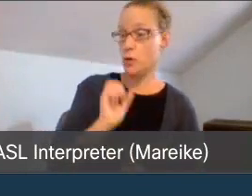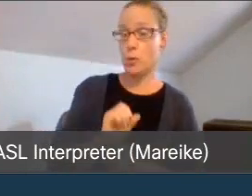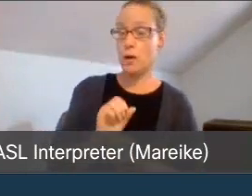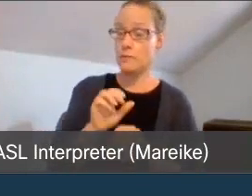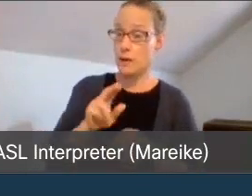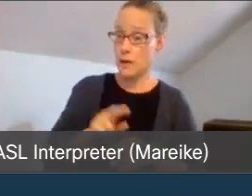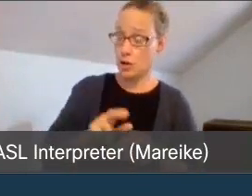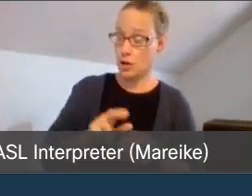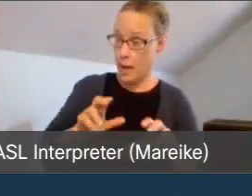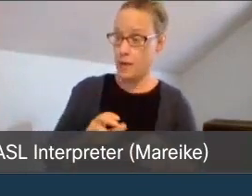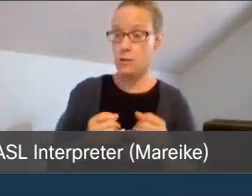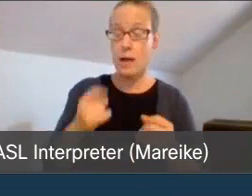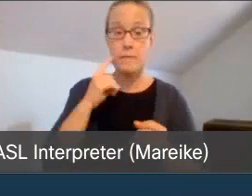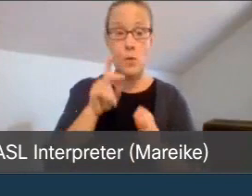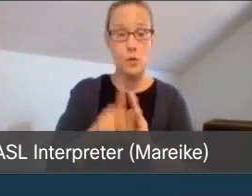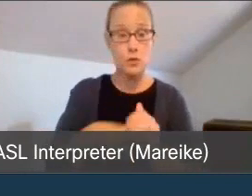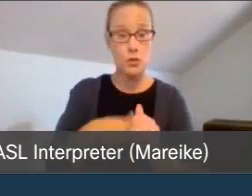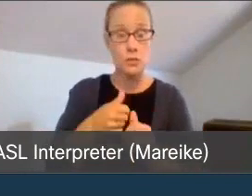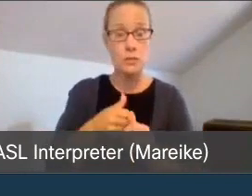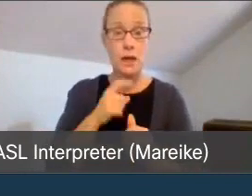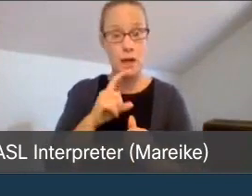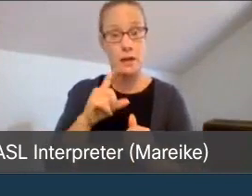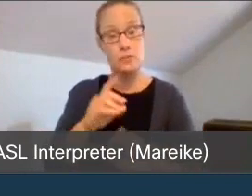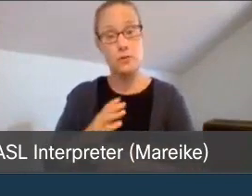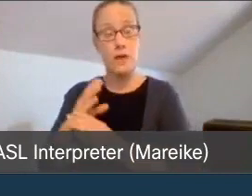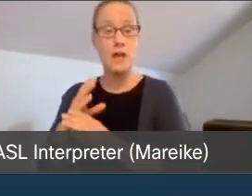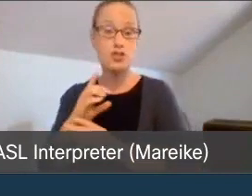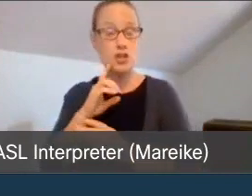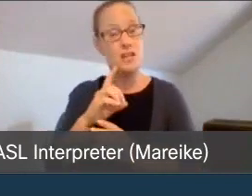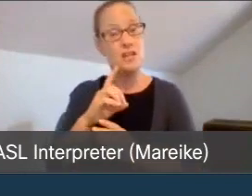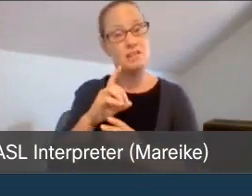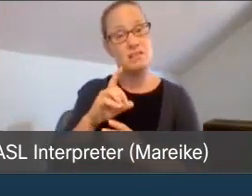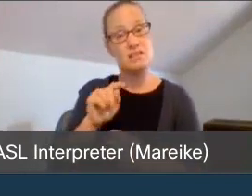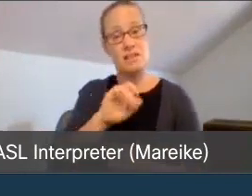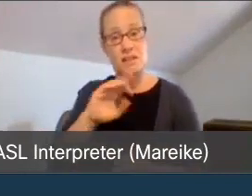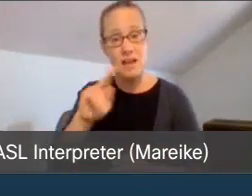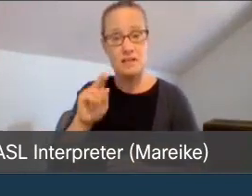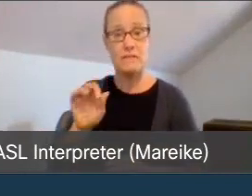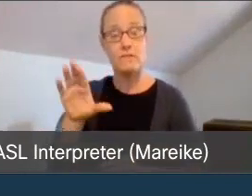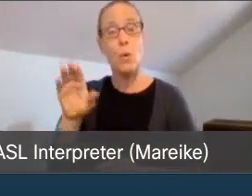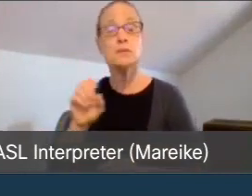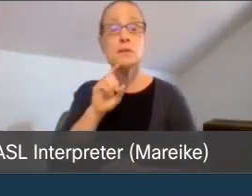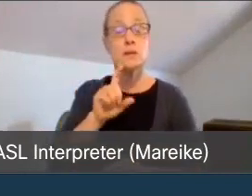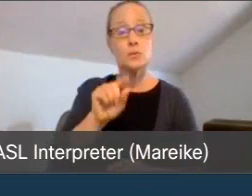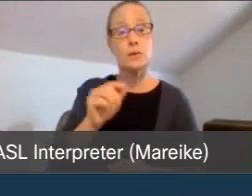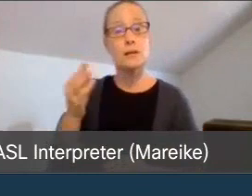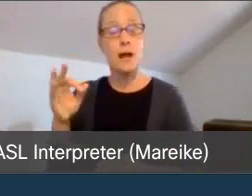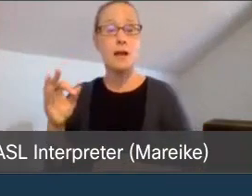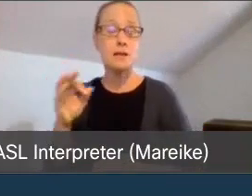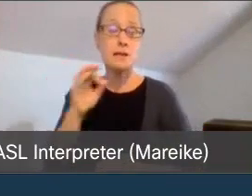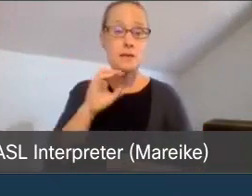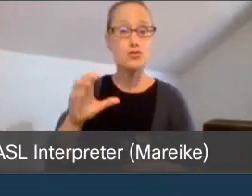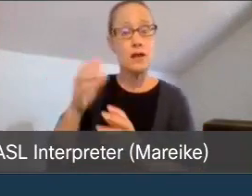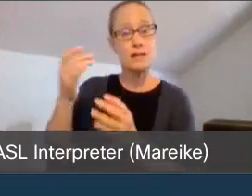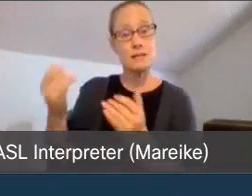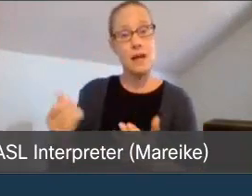for Suicide Prevention, Crisis Services Task Force, the 2016 Crisis Now publication, and the